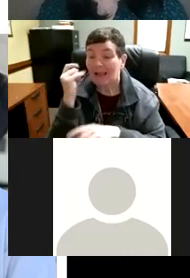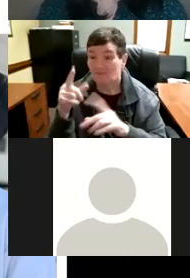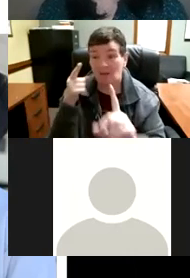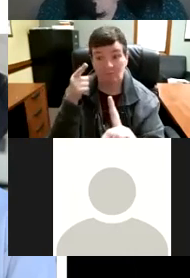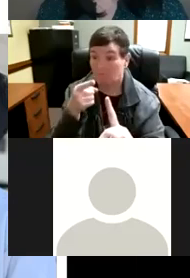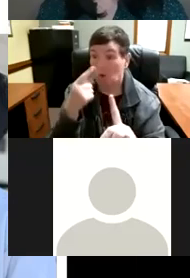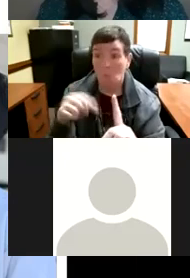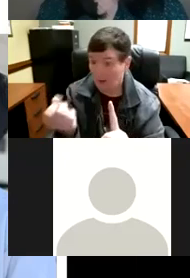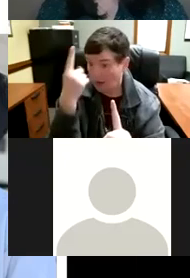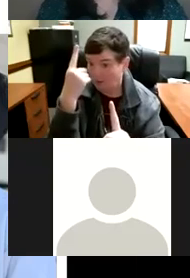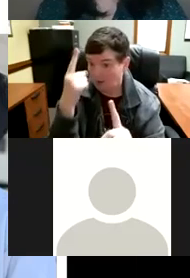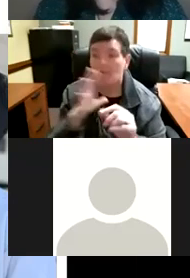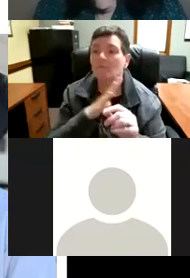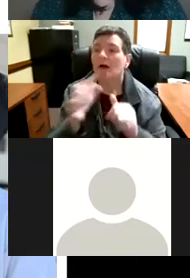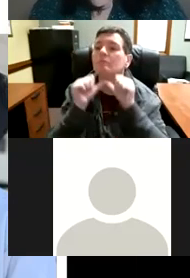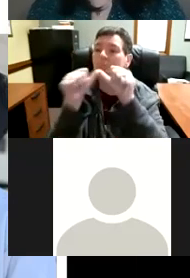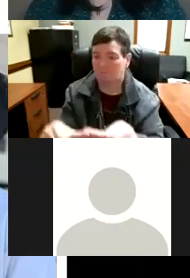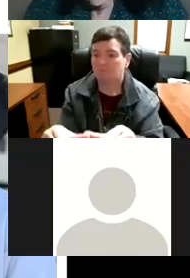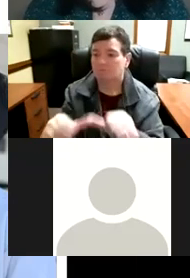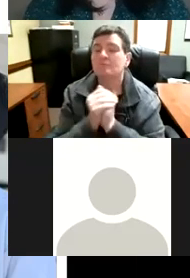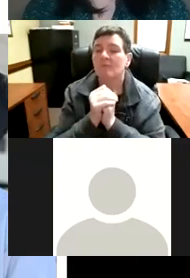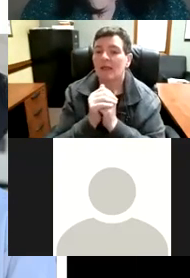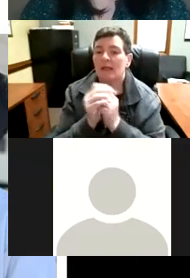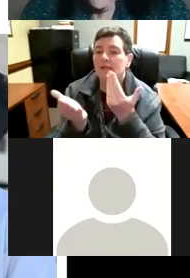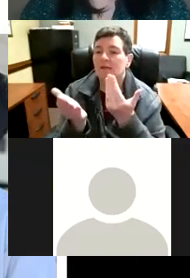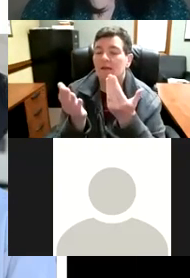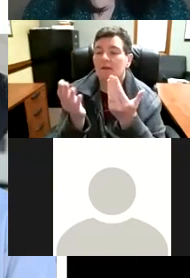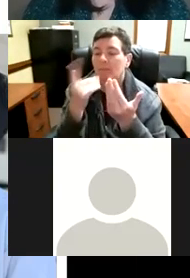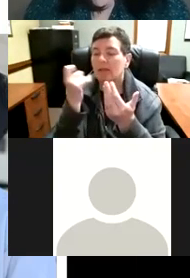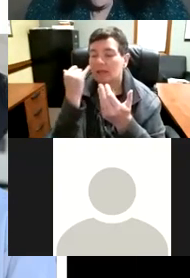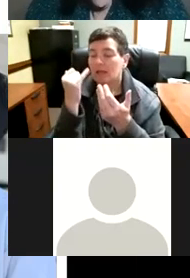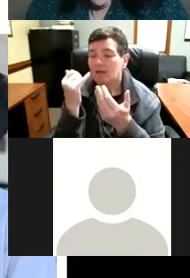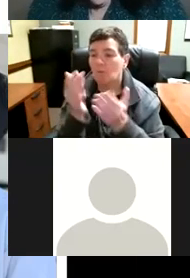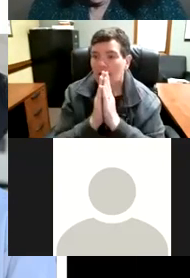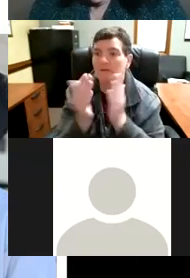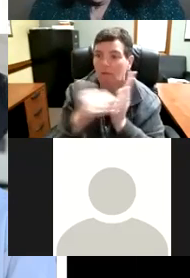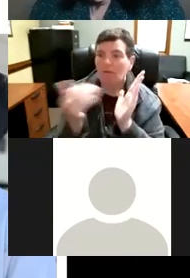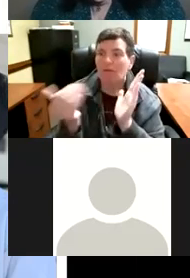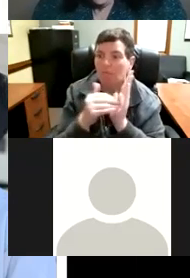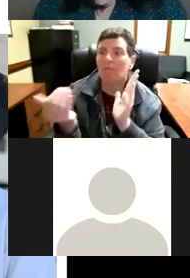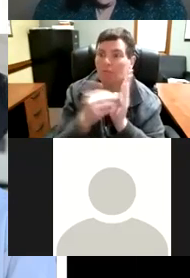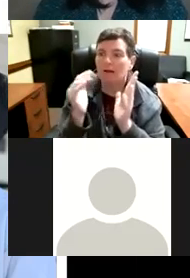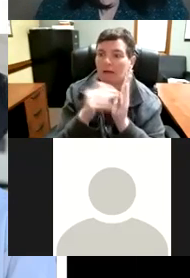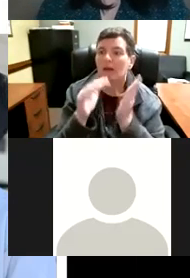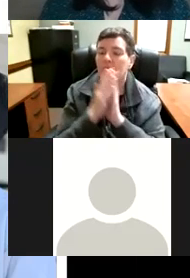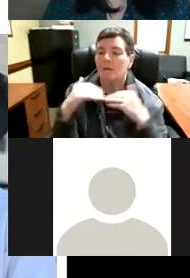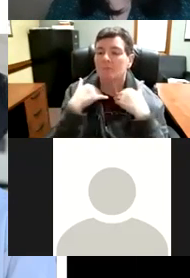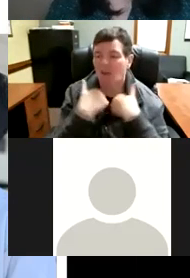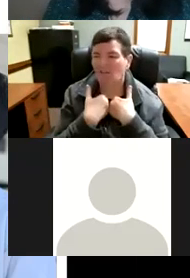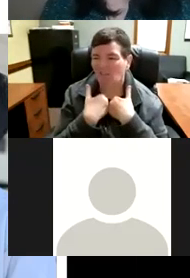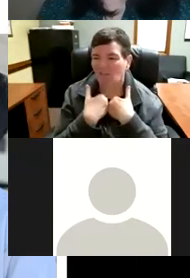across to us, we're going to go with that. It's going to make it exhausting for everyone if we're asking for kids to repeat their